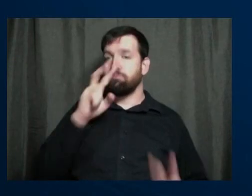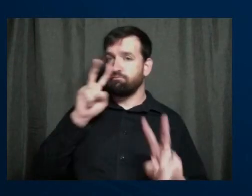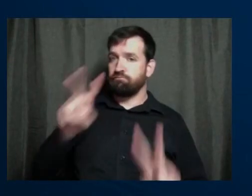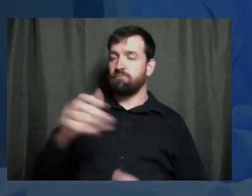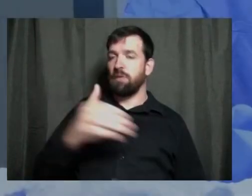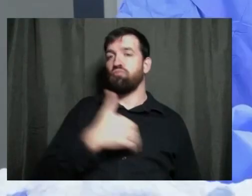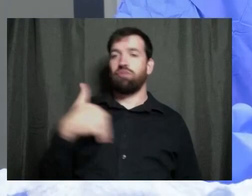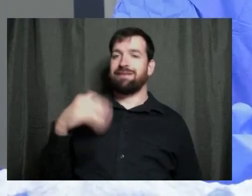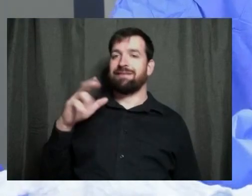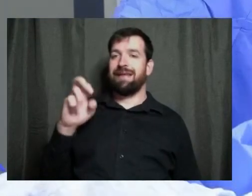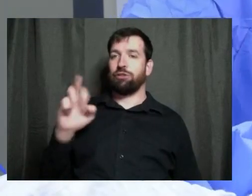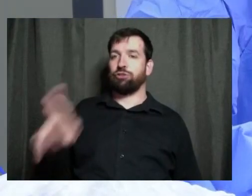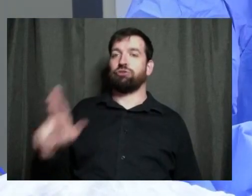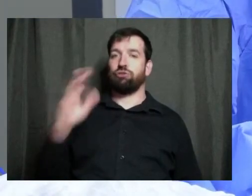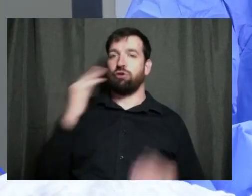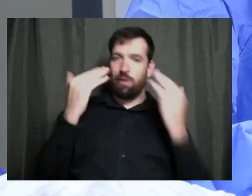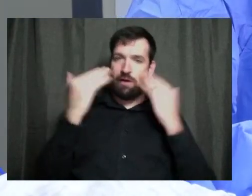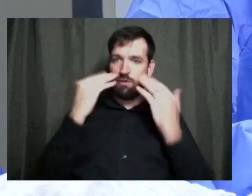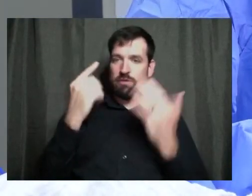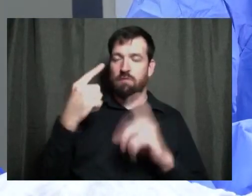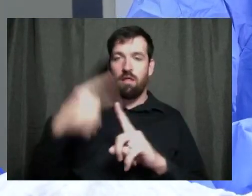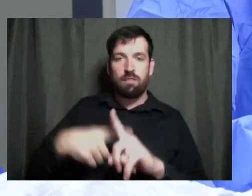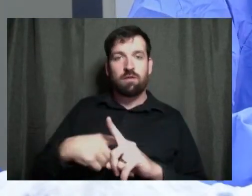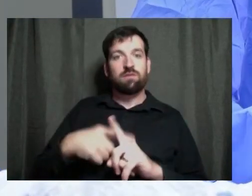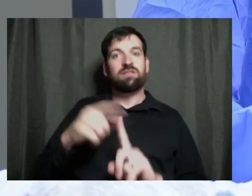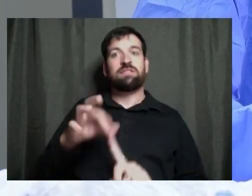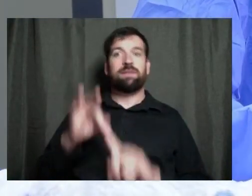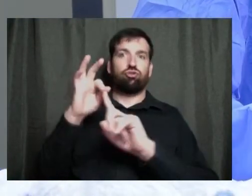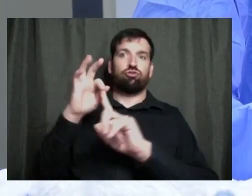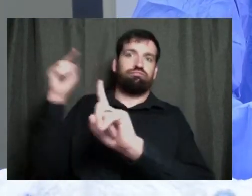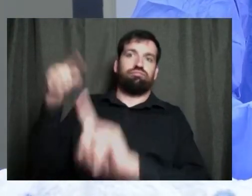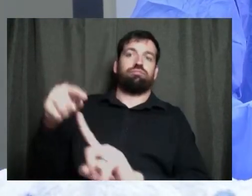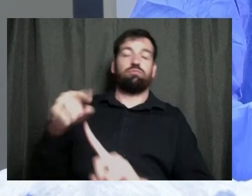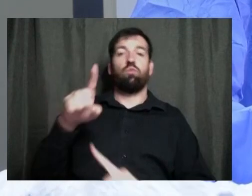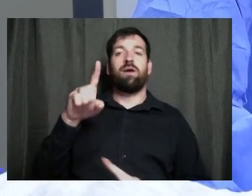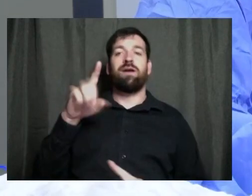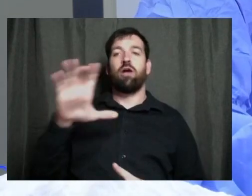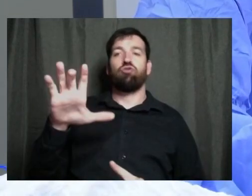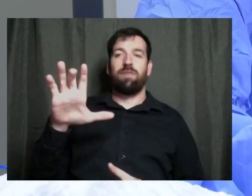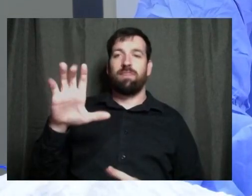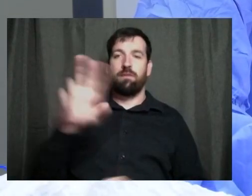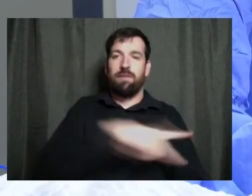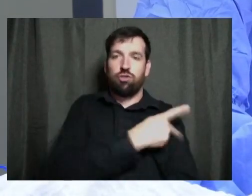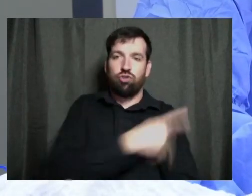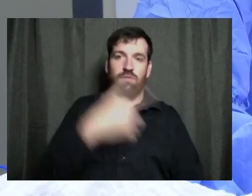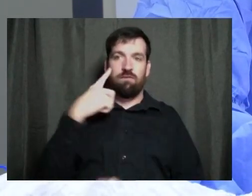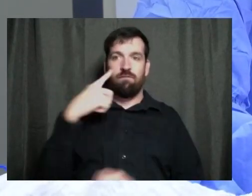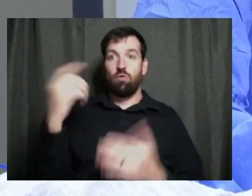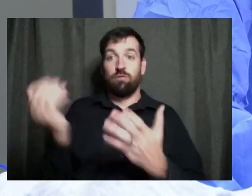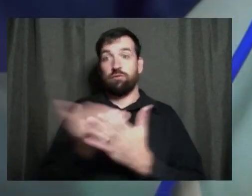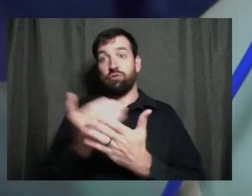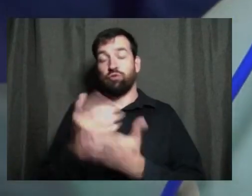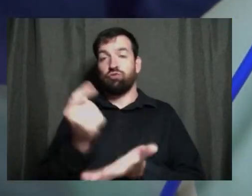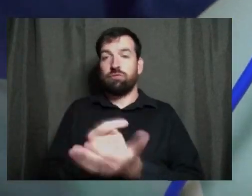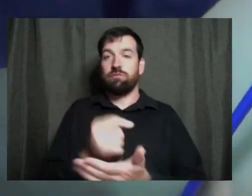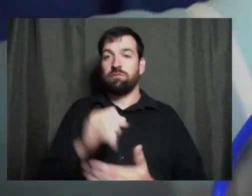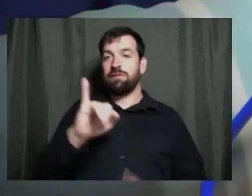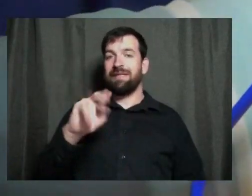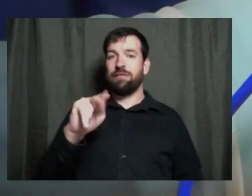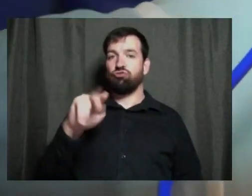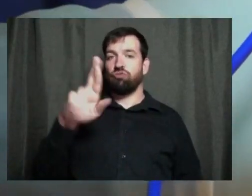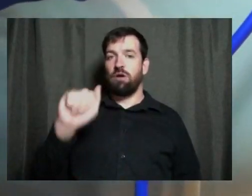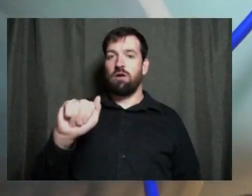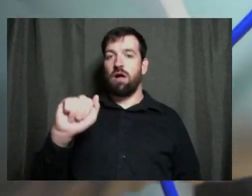Month, tomorrow it is a special milestone, the 100th patient to receive an advanced cancer treatment. It's called intraoperative